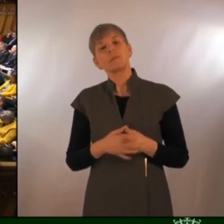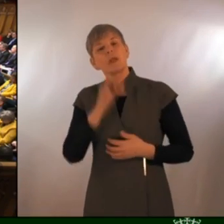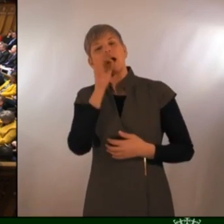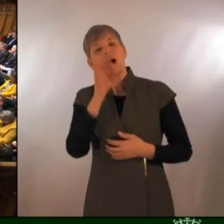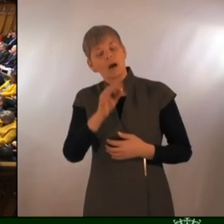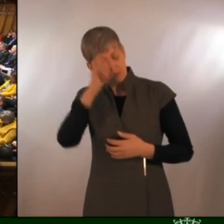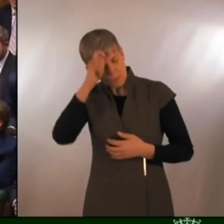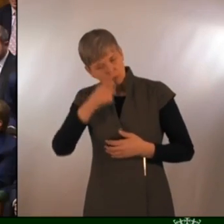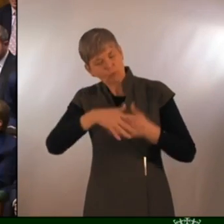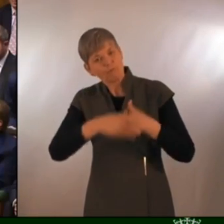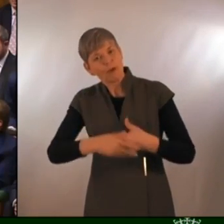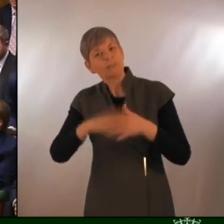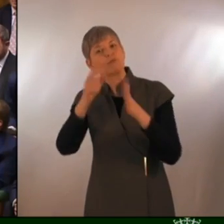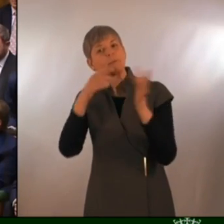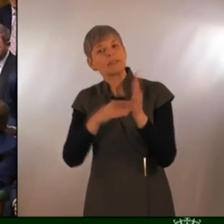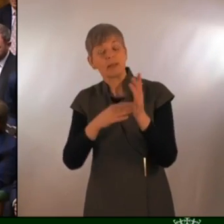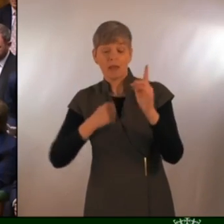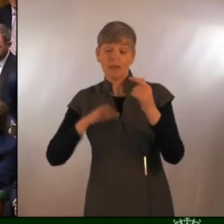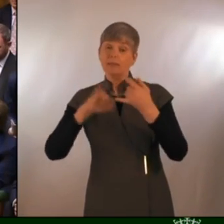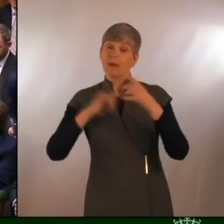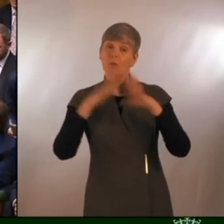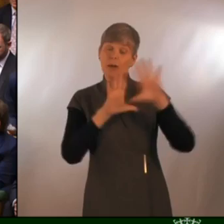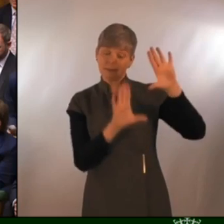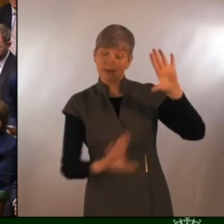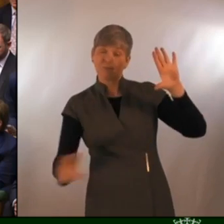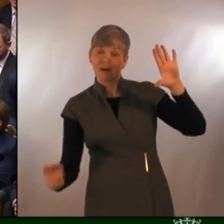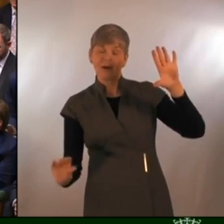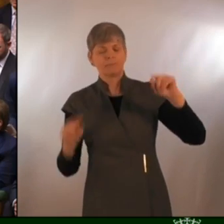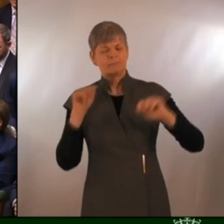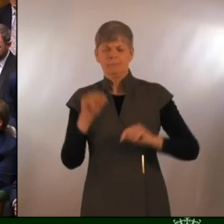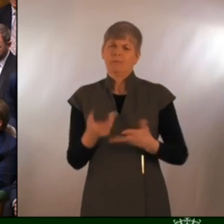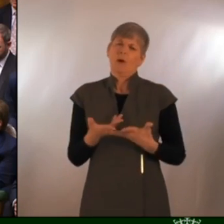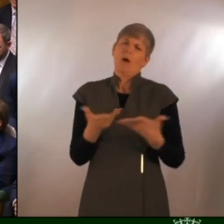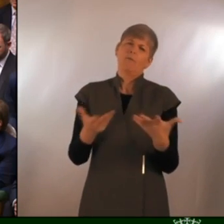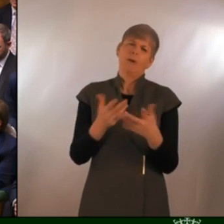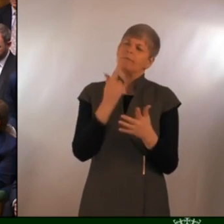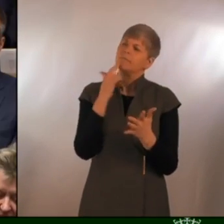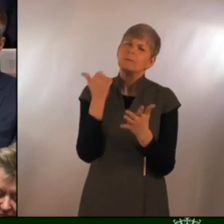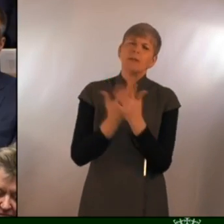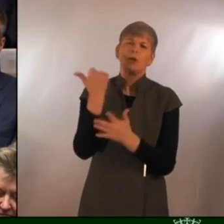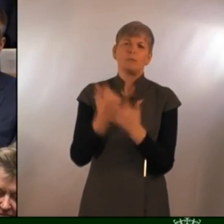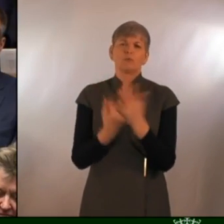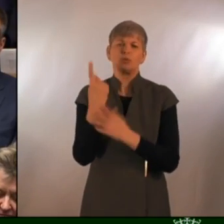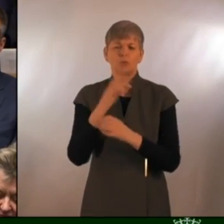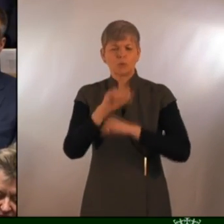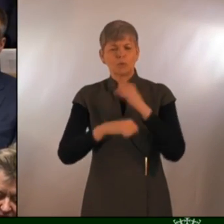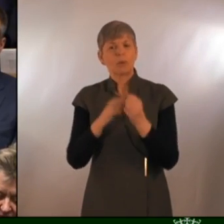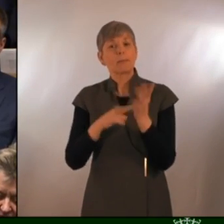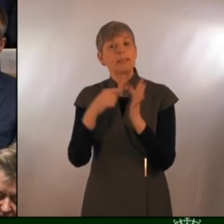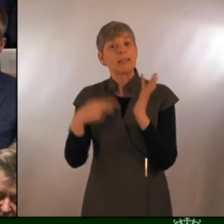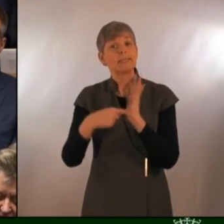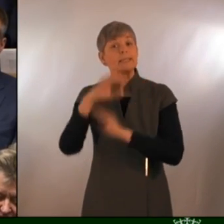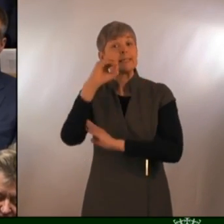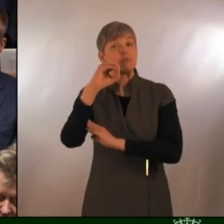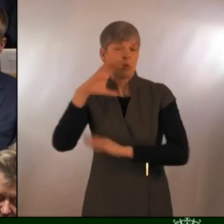Great South West offers a fantastic opportunity to become the first region to not just become net zero, but net negative. And can